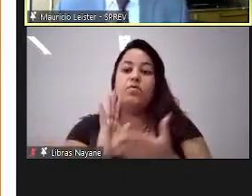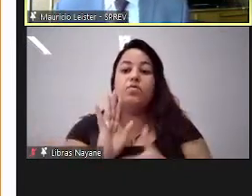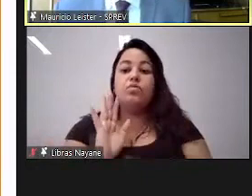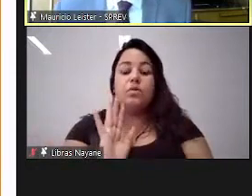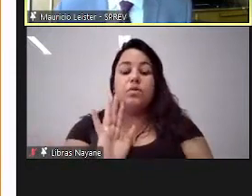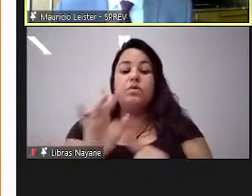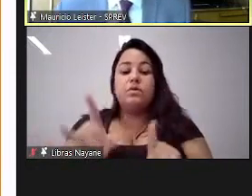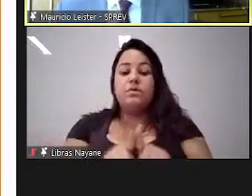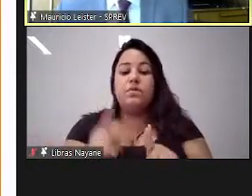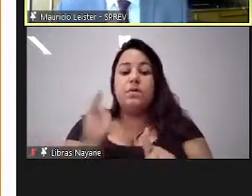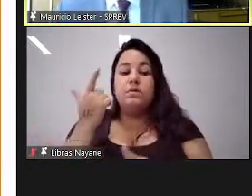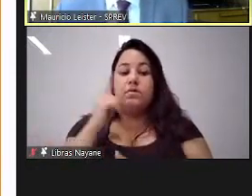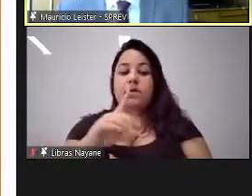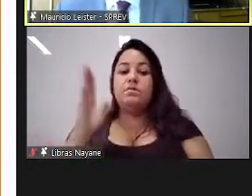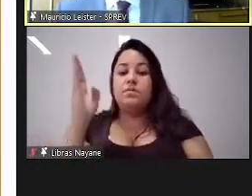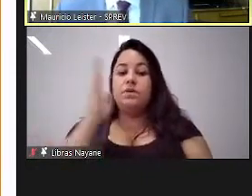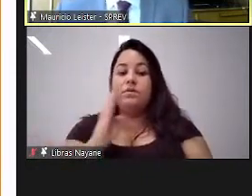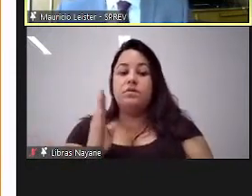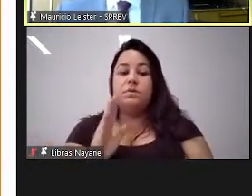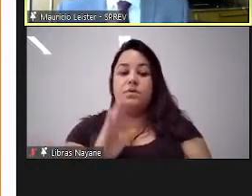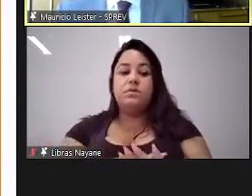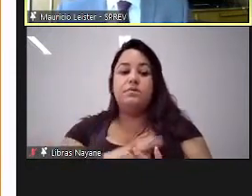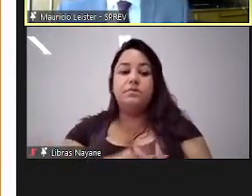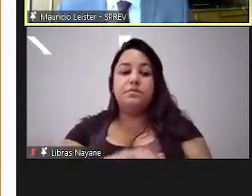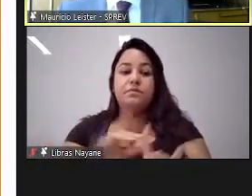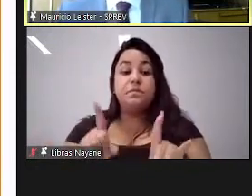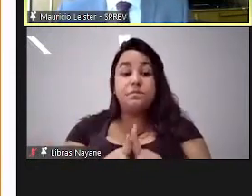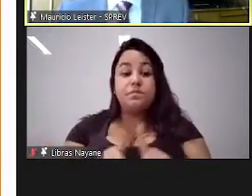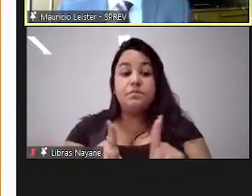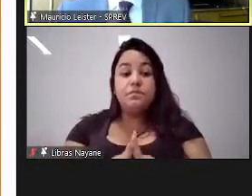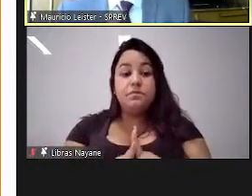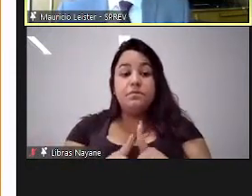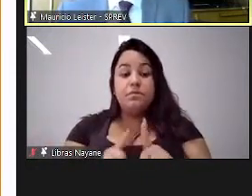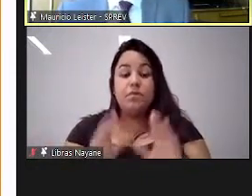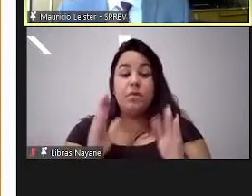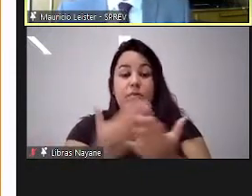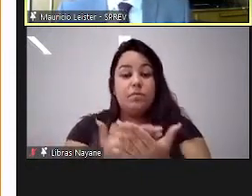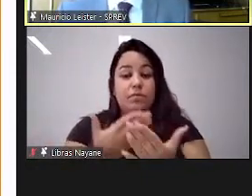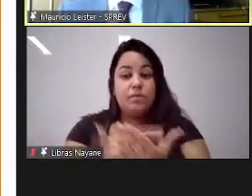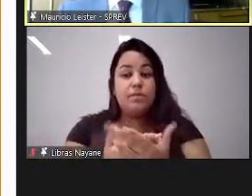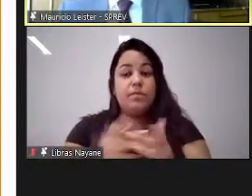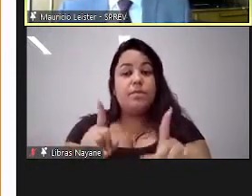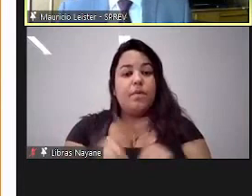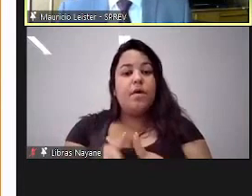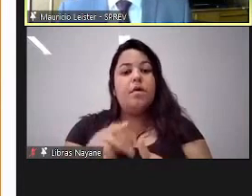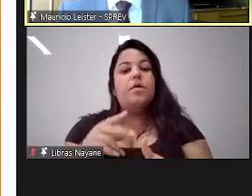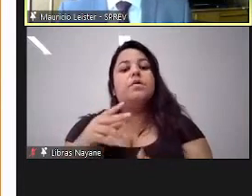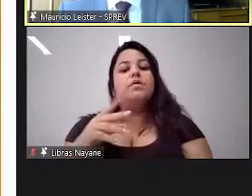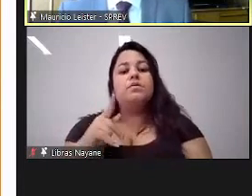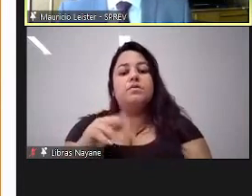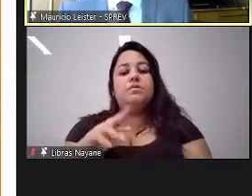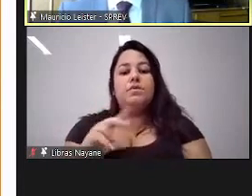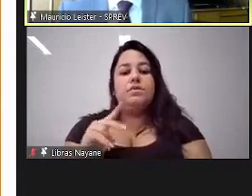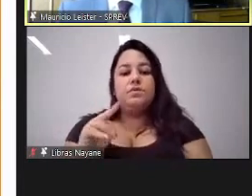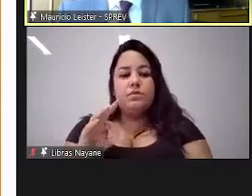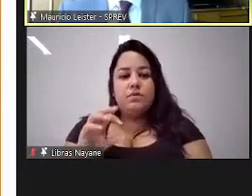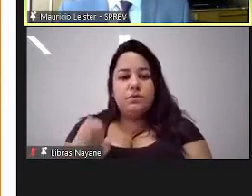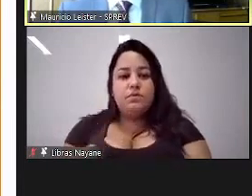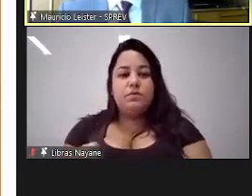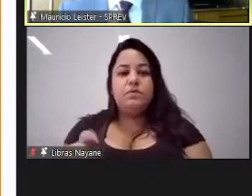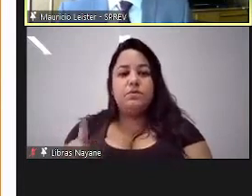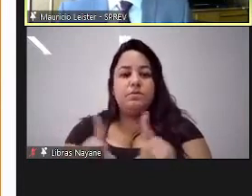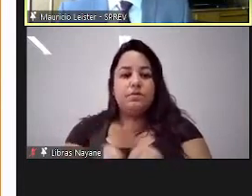more sense. So new products and technologies for us to reach more Brazilians. We need to study these new